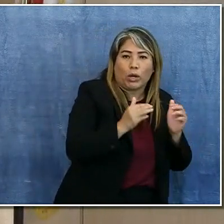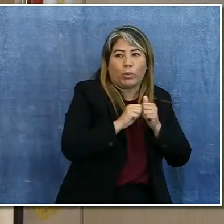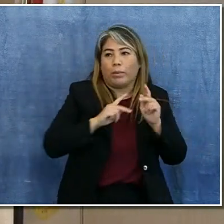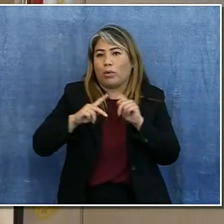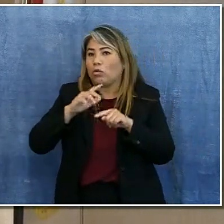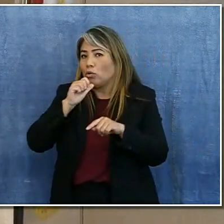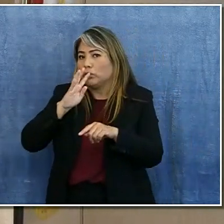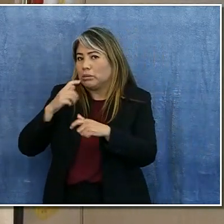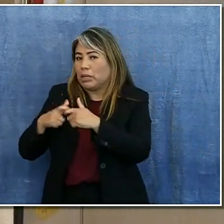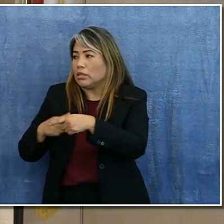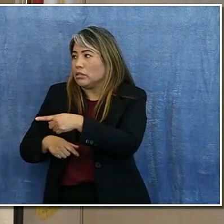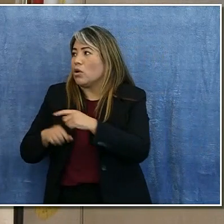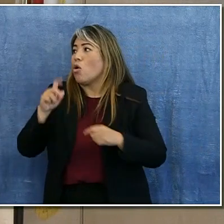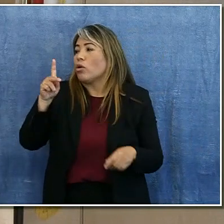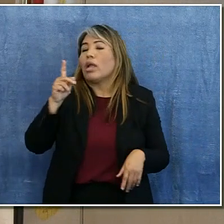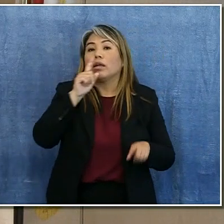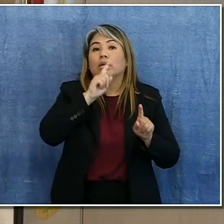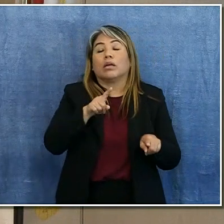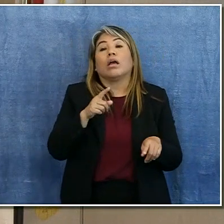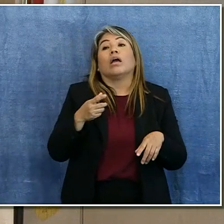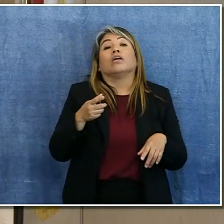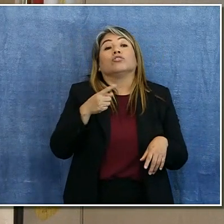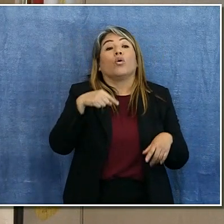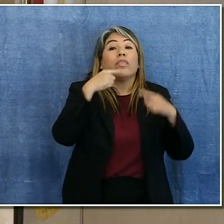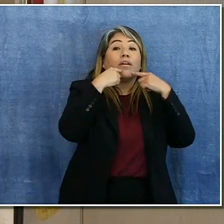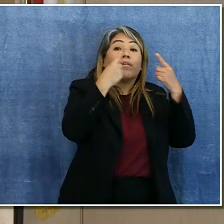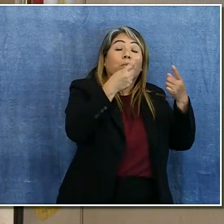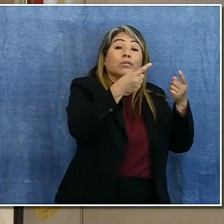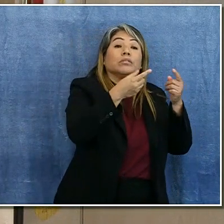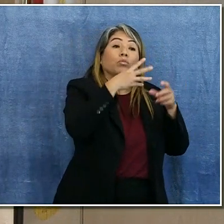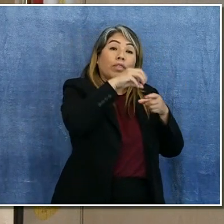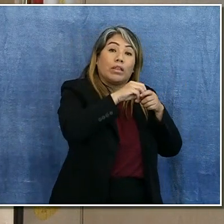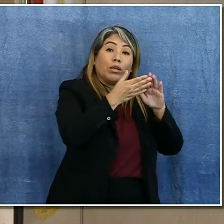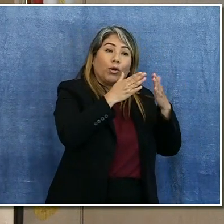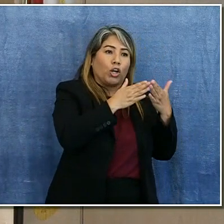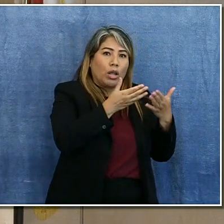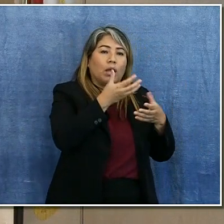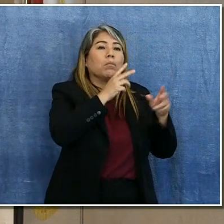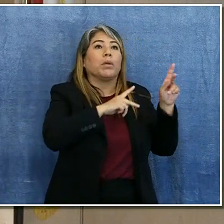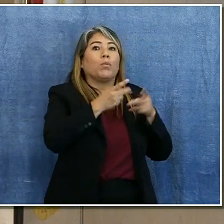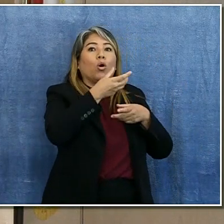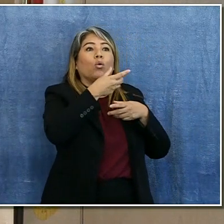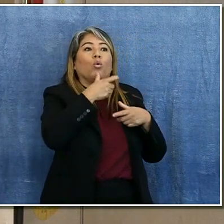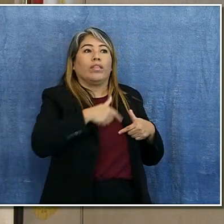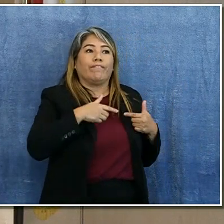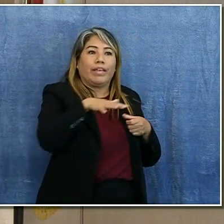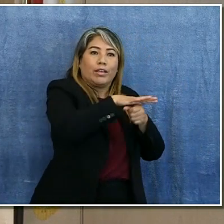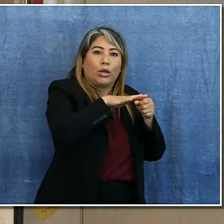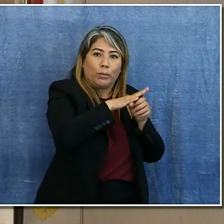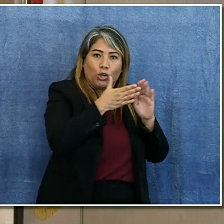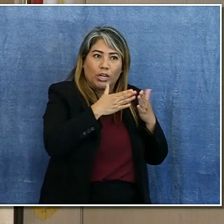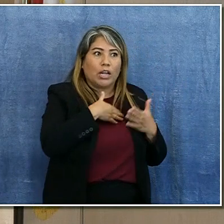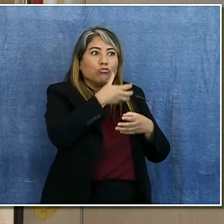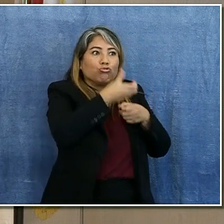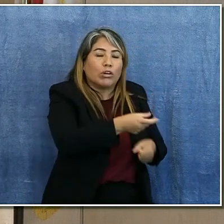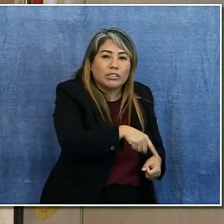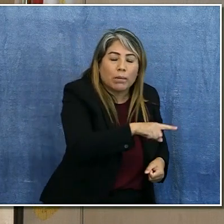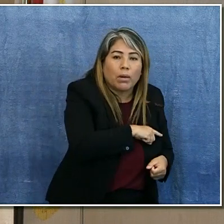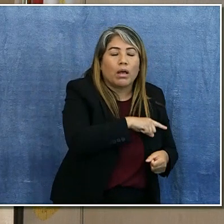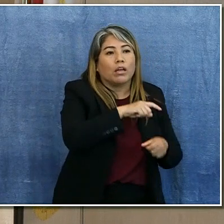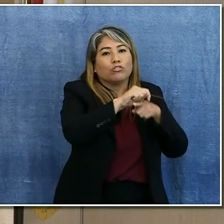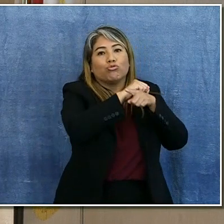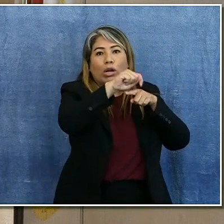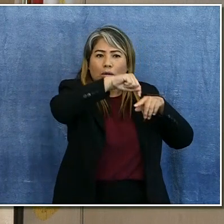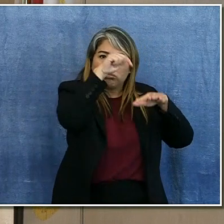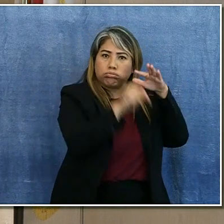piece is they are known within the community. They're trusted individuals within the community. They go through extensive training, and